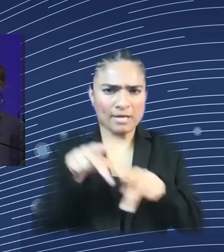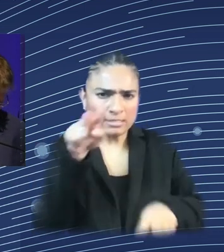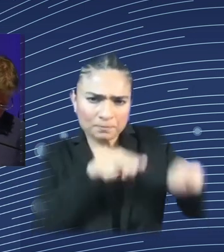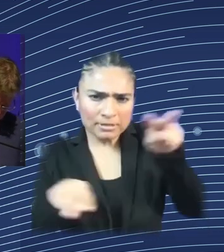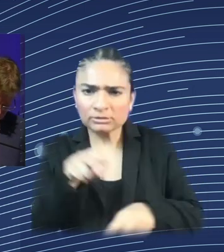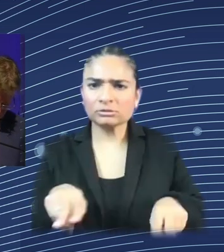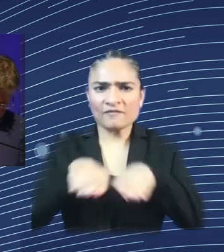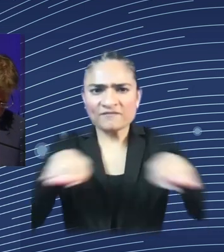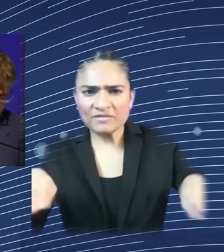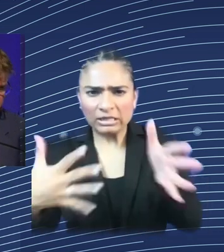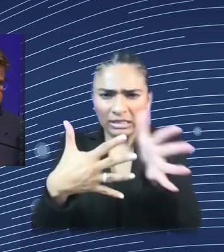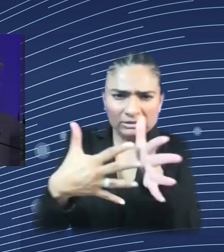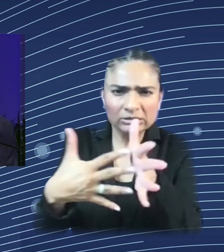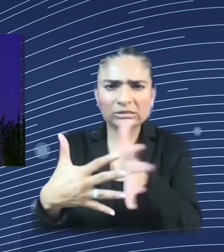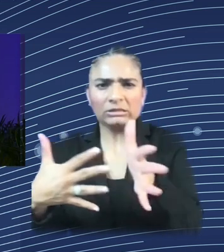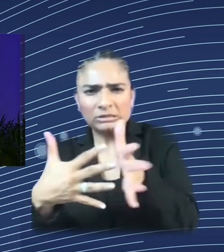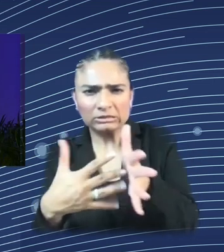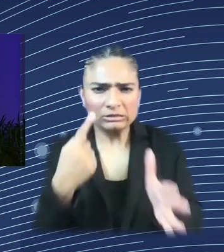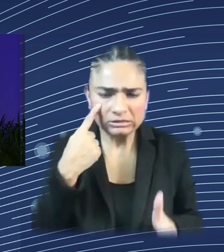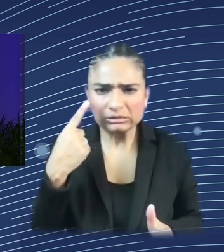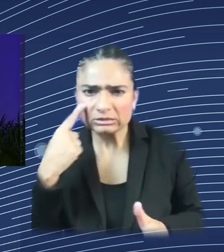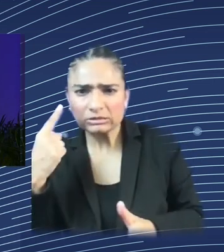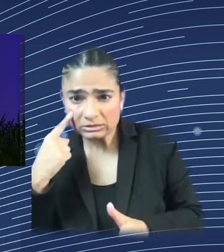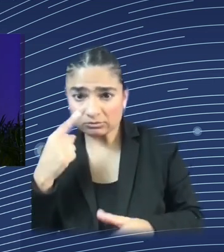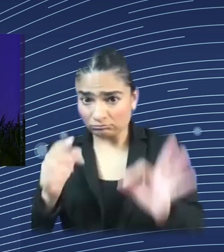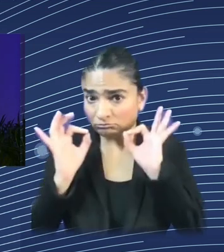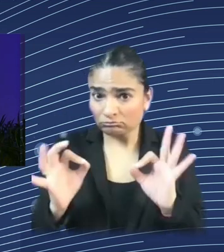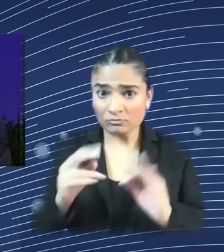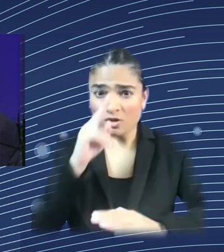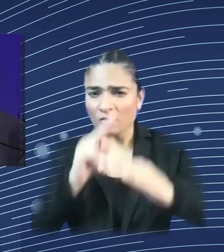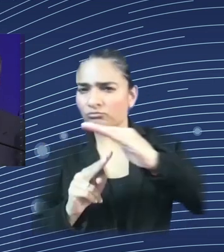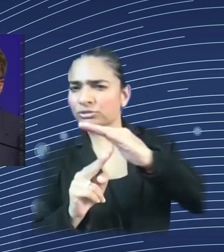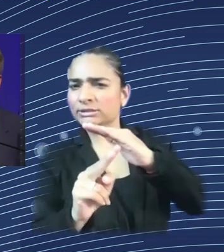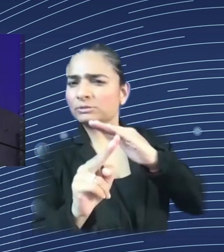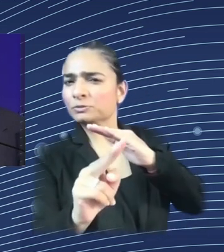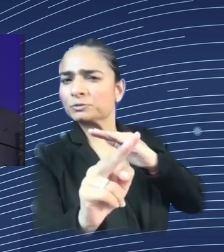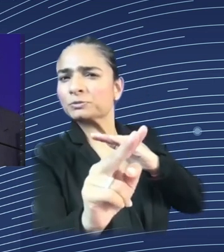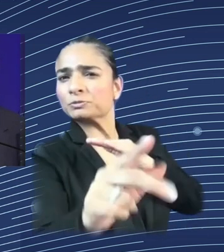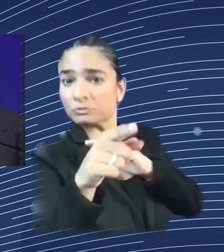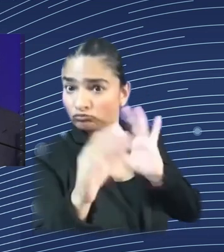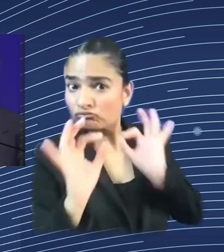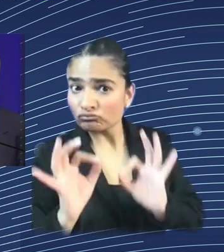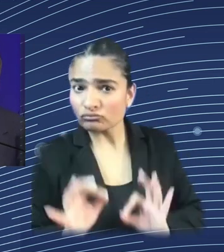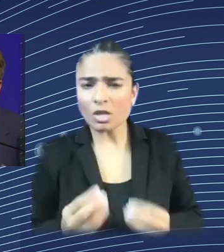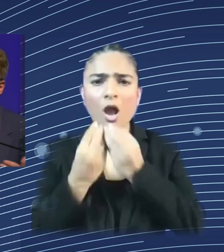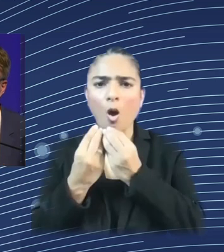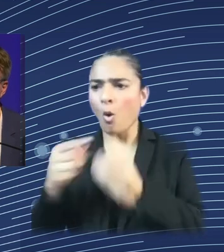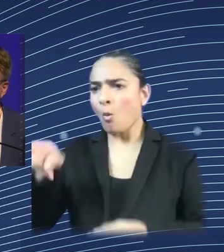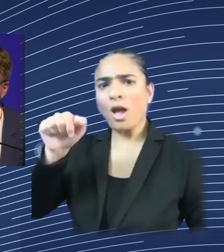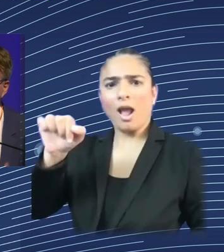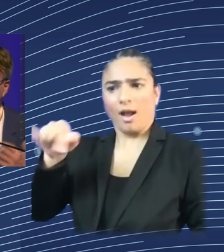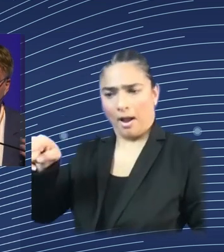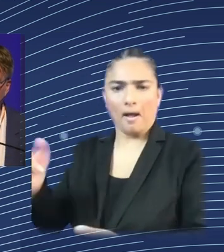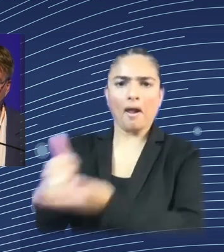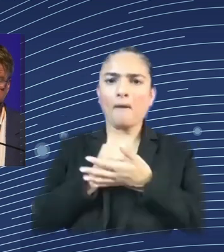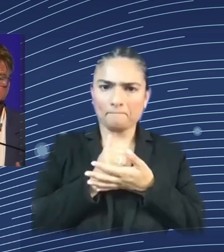time. How can artificial intelligence help? Yes, I think it's relatively easy to answer